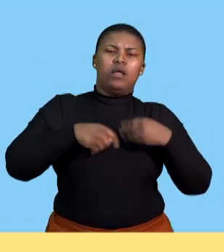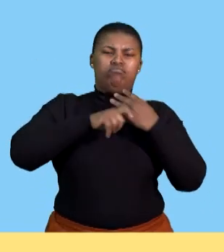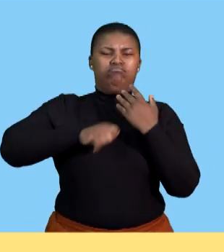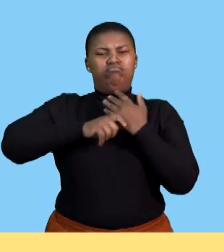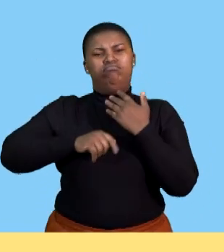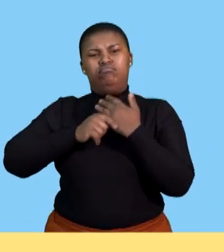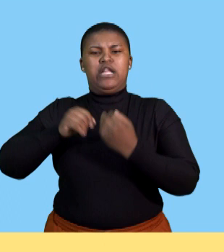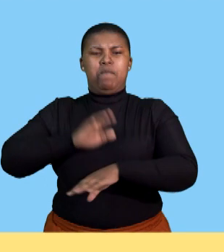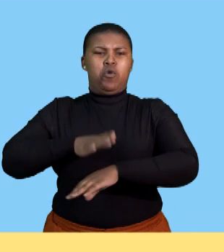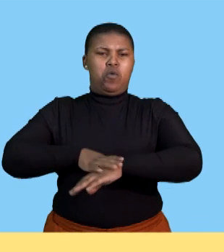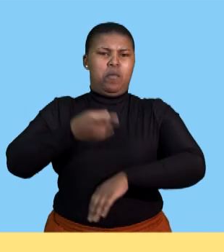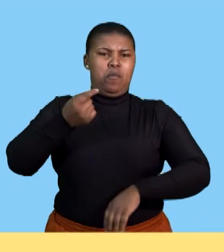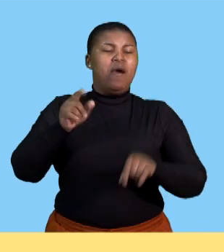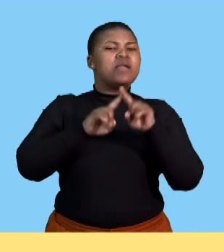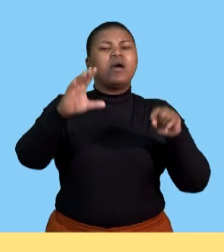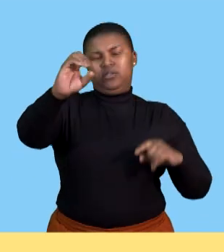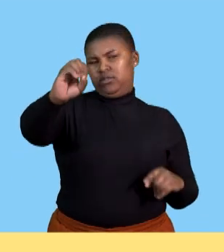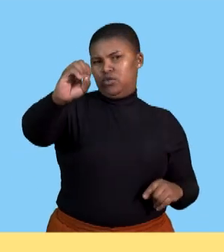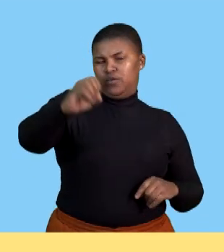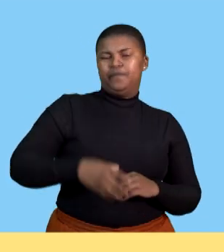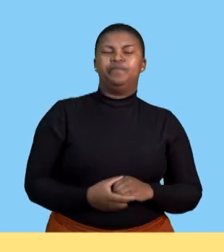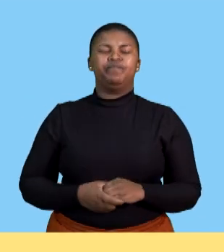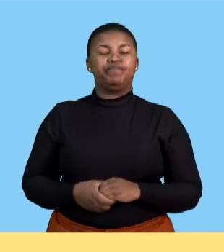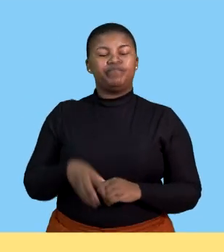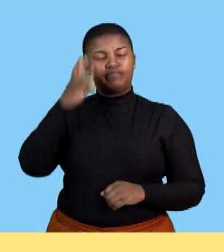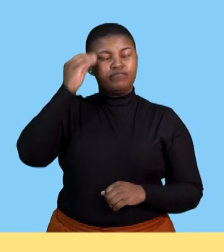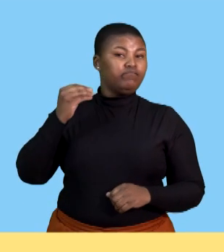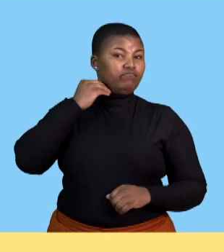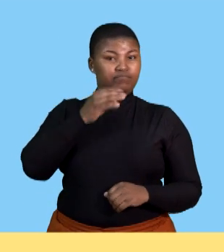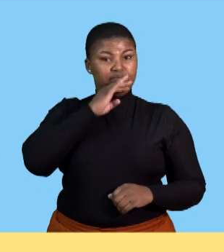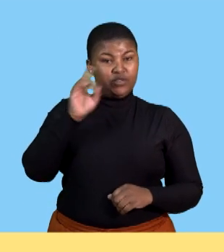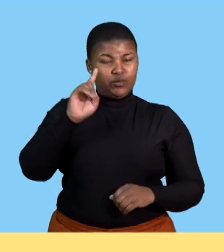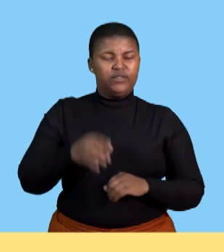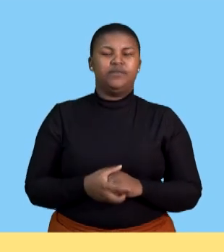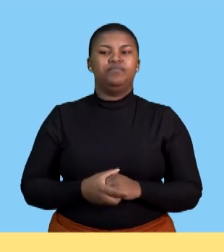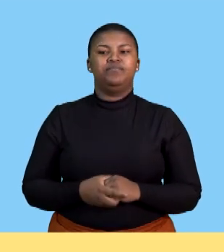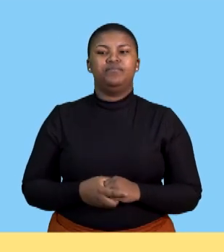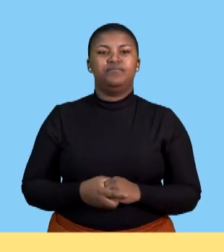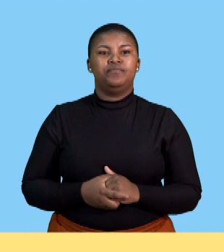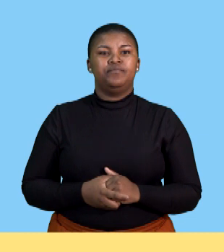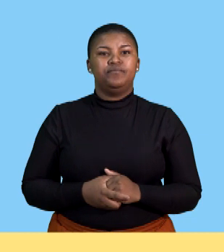to withdraw more funds than available. Remember this definition.